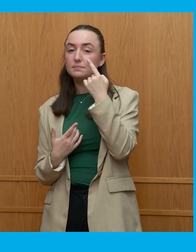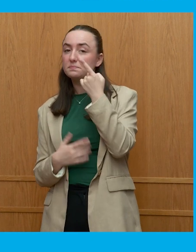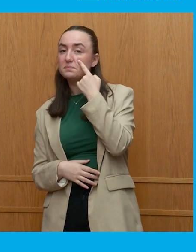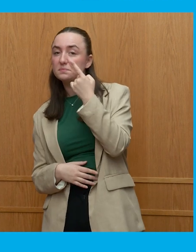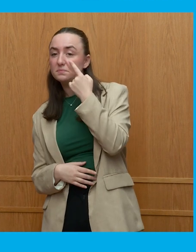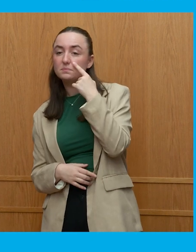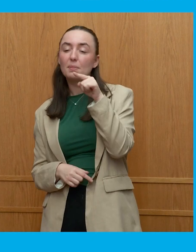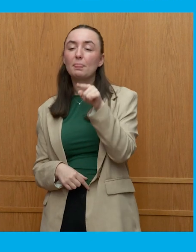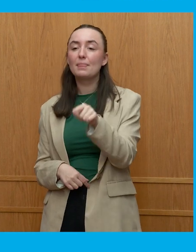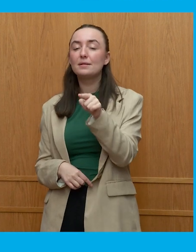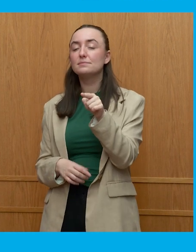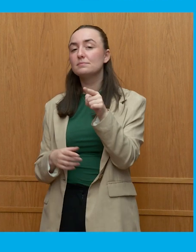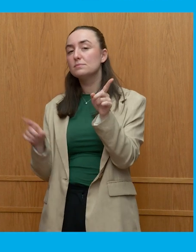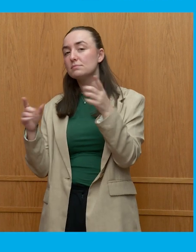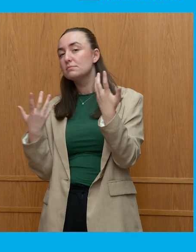to see